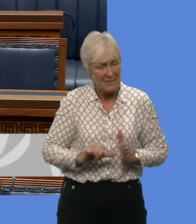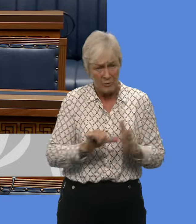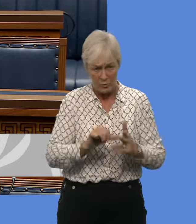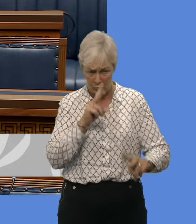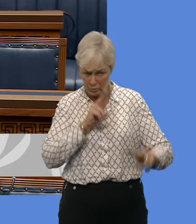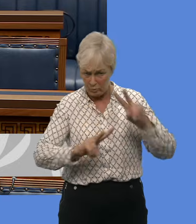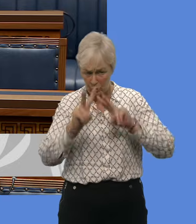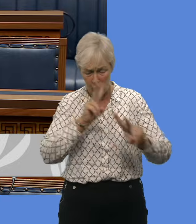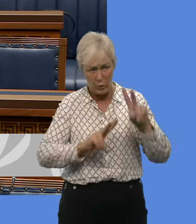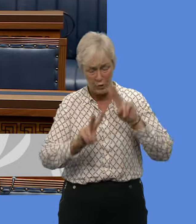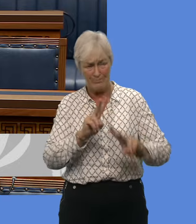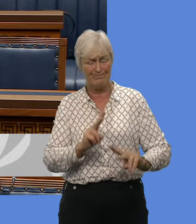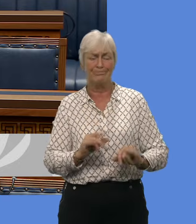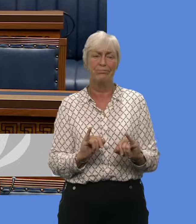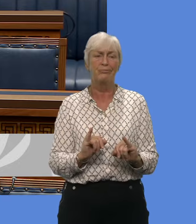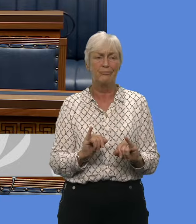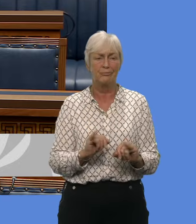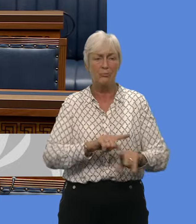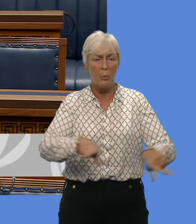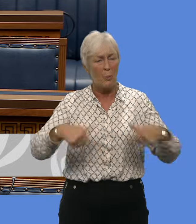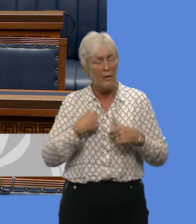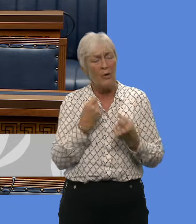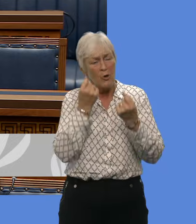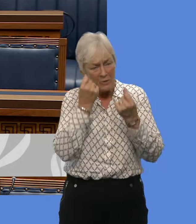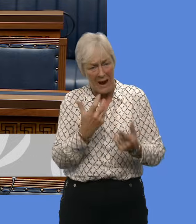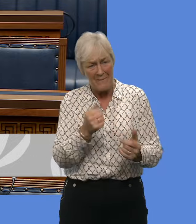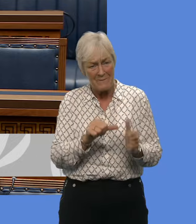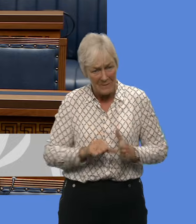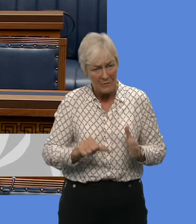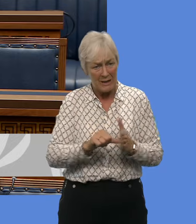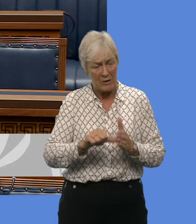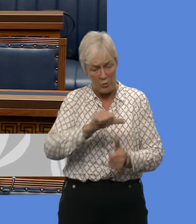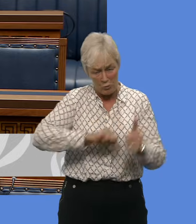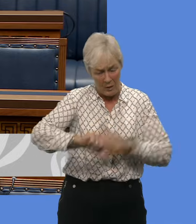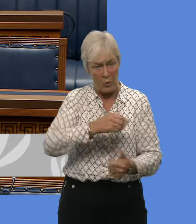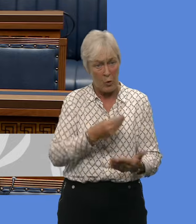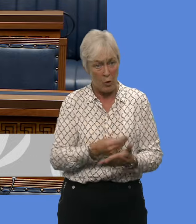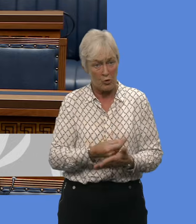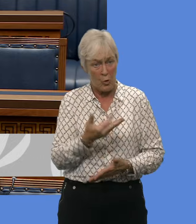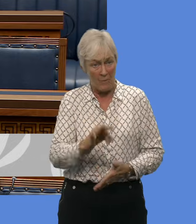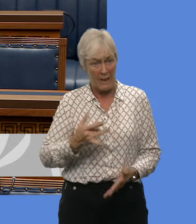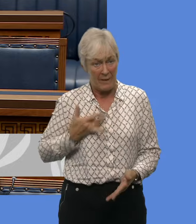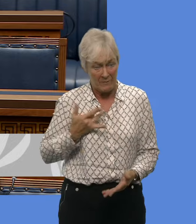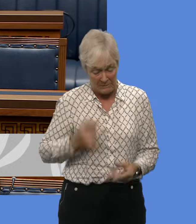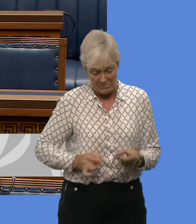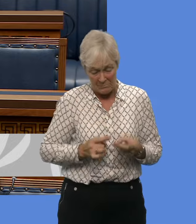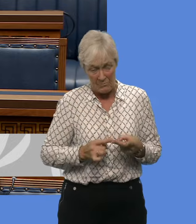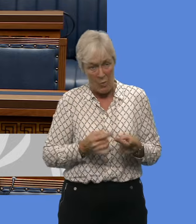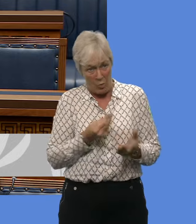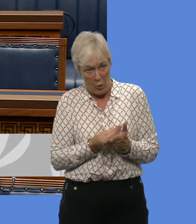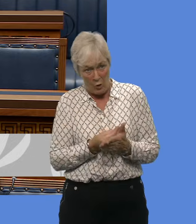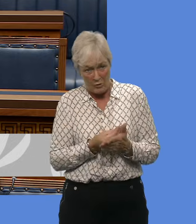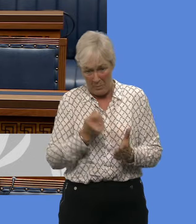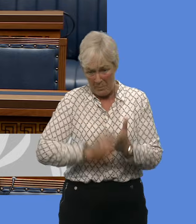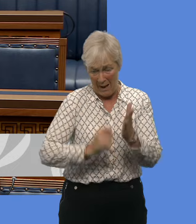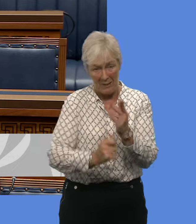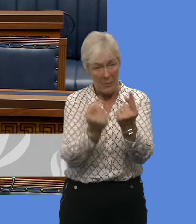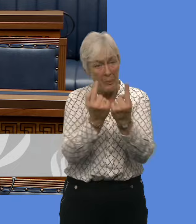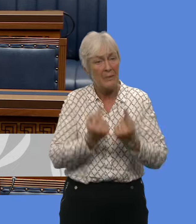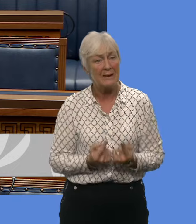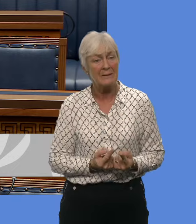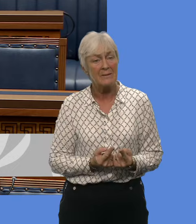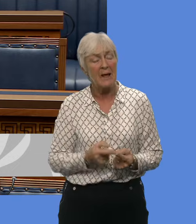witness. And we understand that the difficulties there are around the cost of living, cost of goods. The High Street